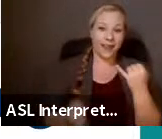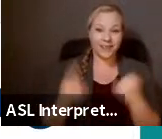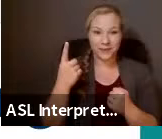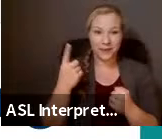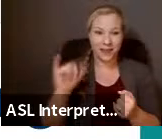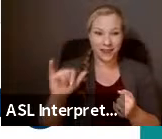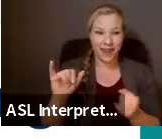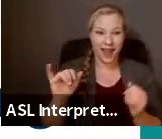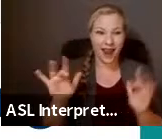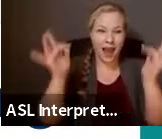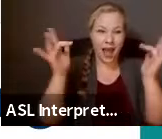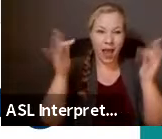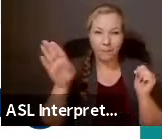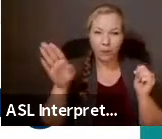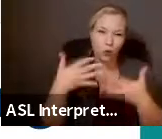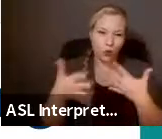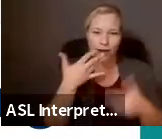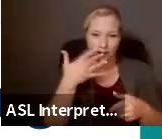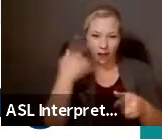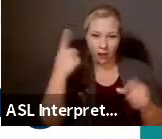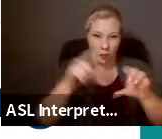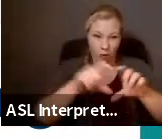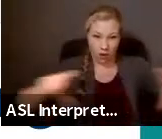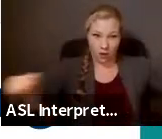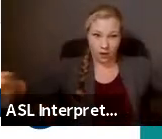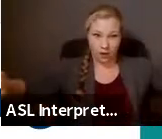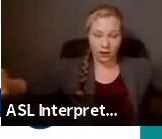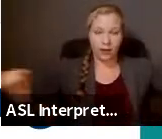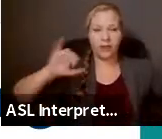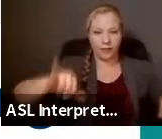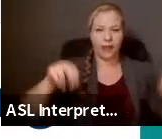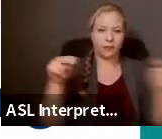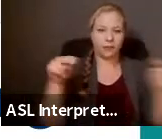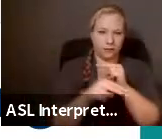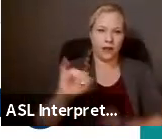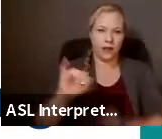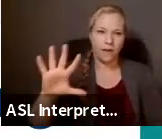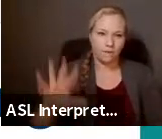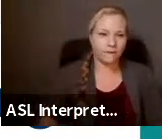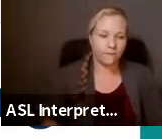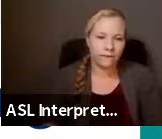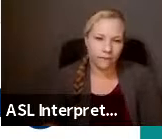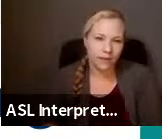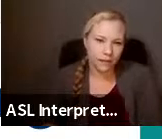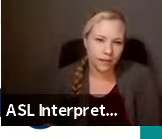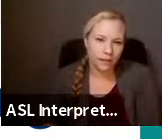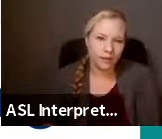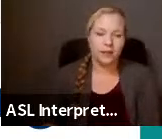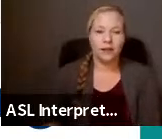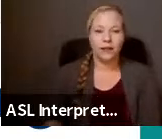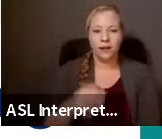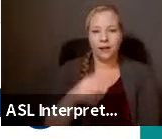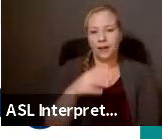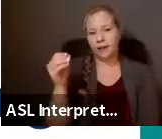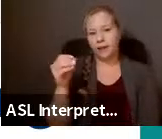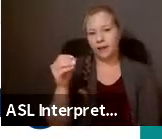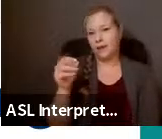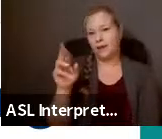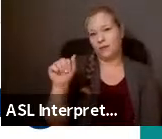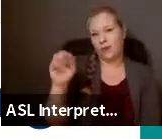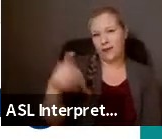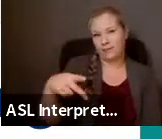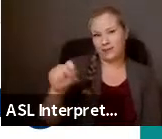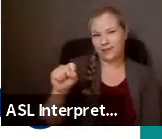light blue is the highway, the interstate. and the ramps associated with each of